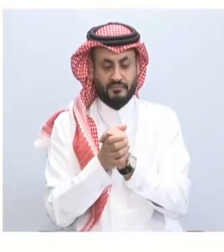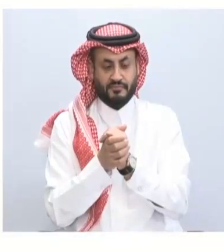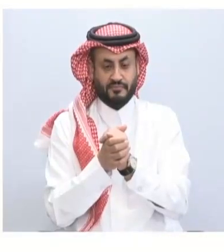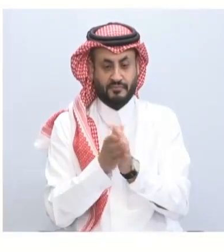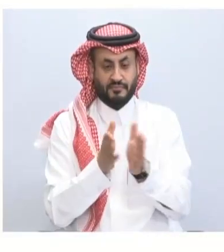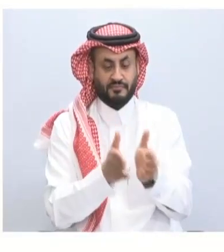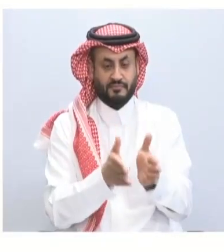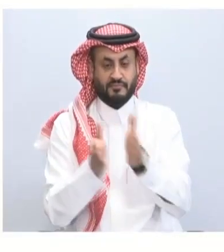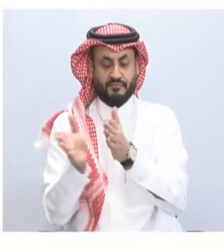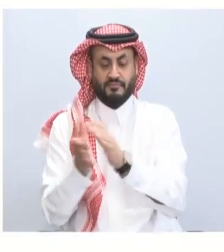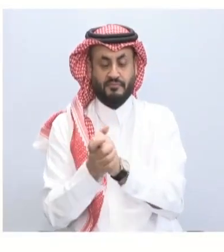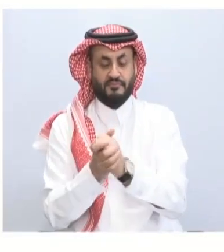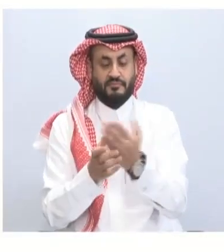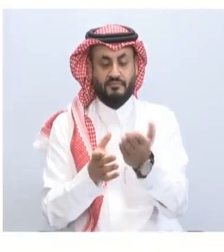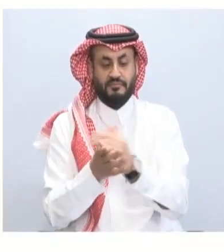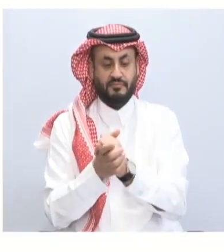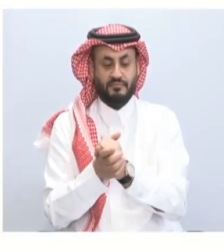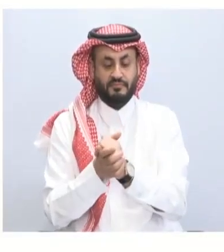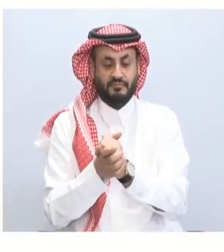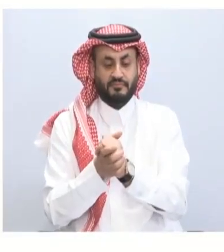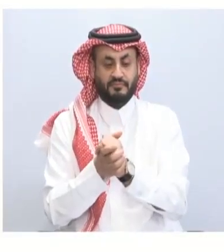Moving on to the next paragraph.